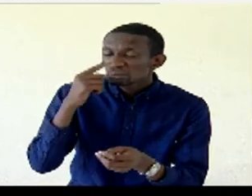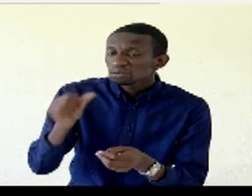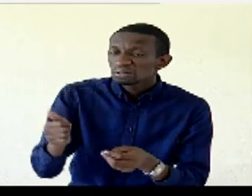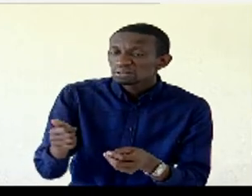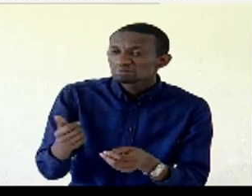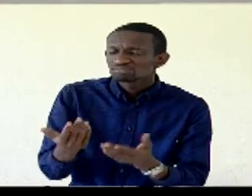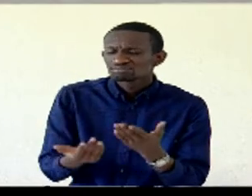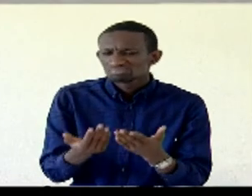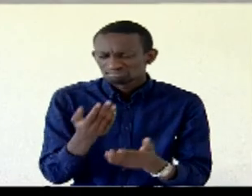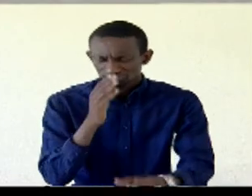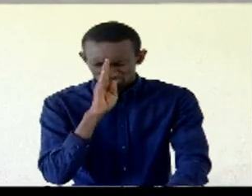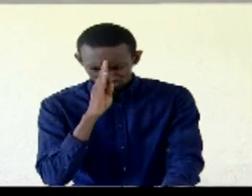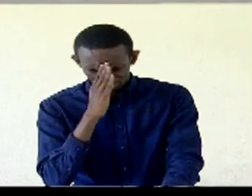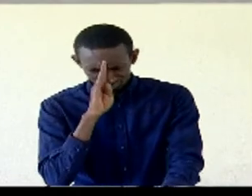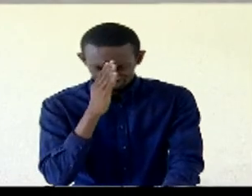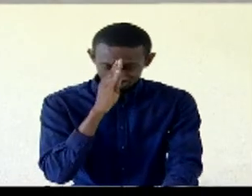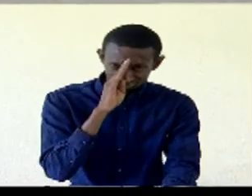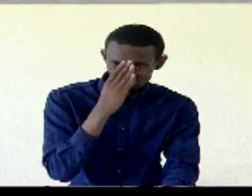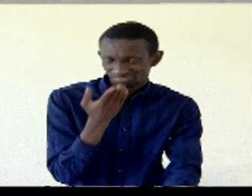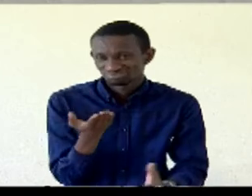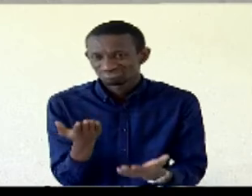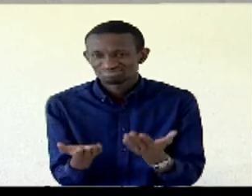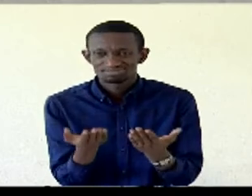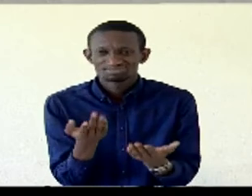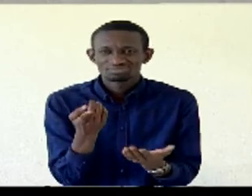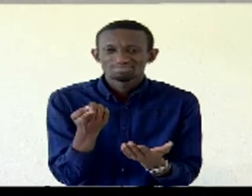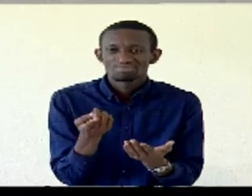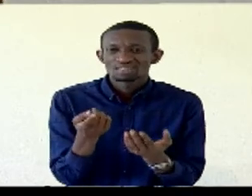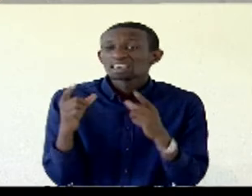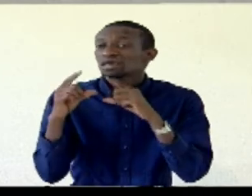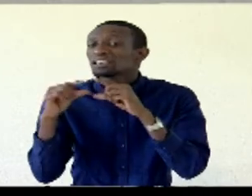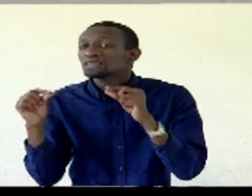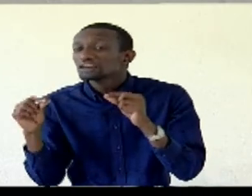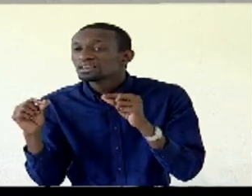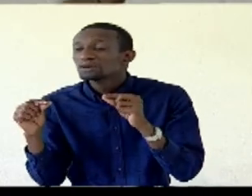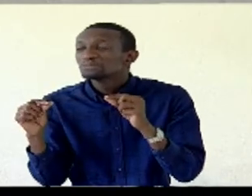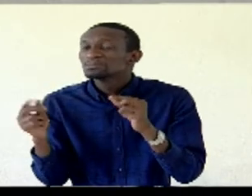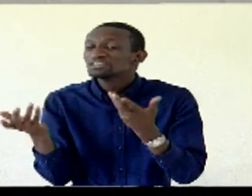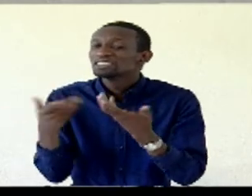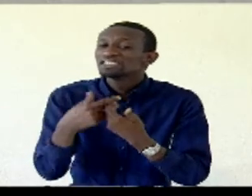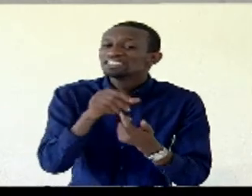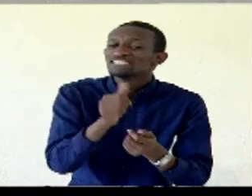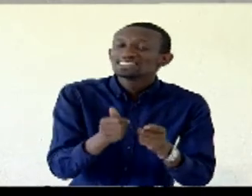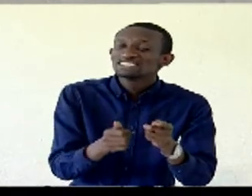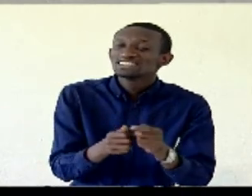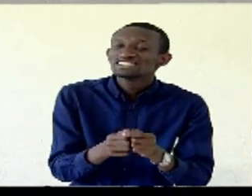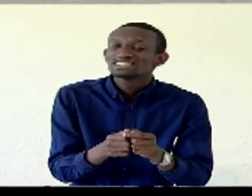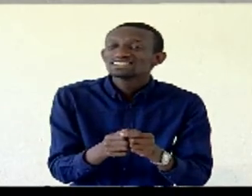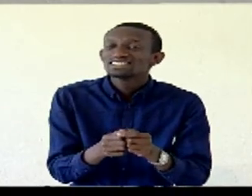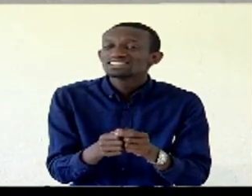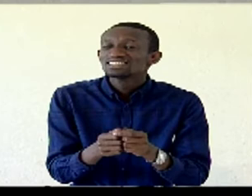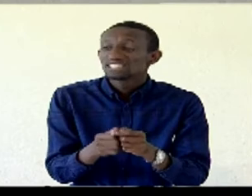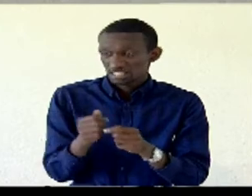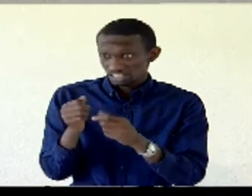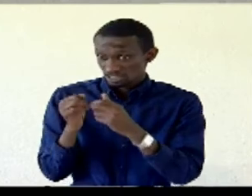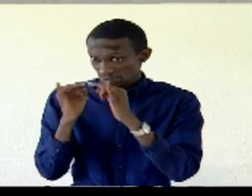of fair kind of judgment. Say, yeah, since this word does not refer to any other we have ever known, then it's okay, we can mark it